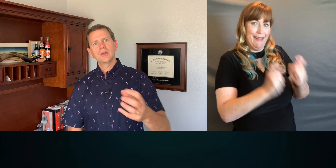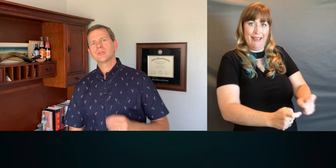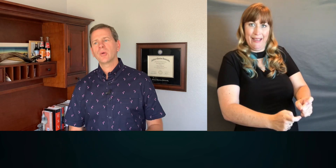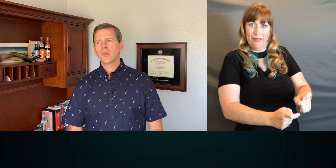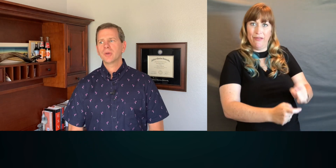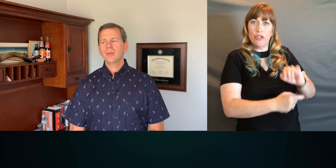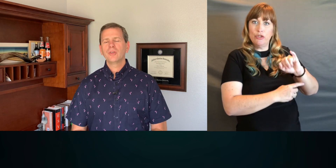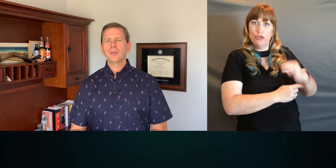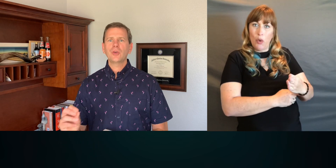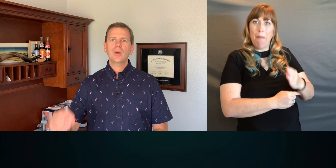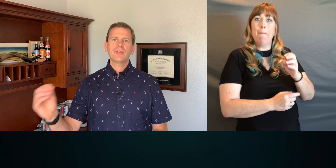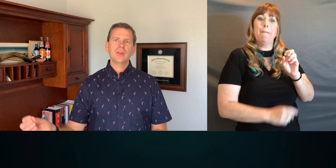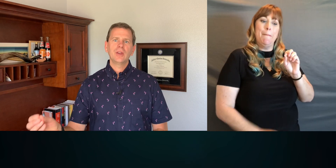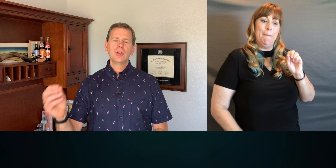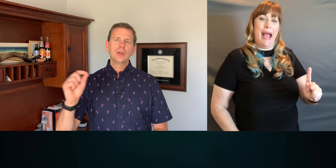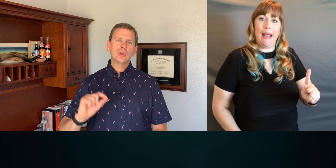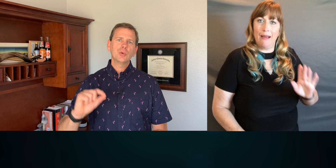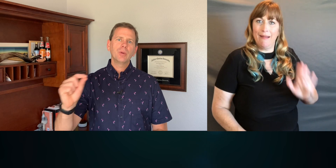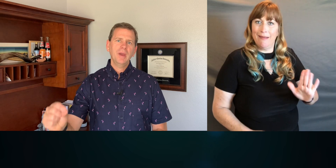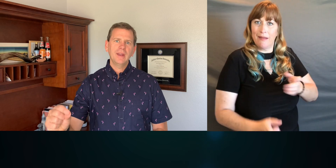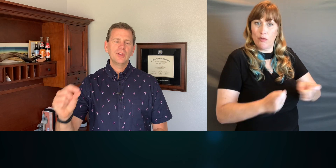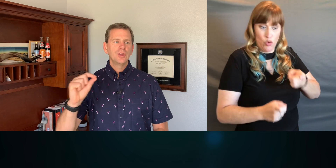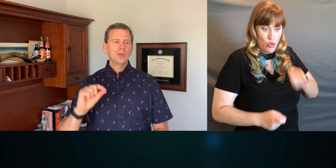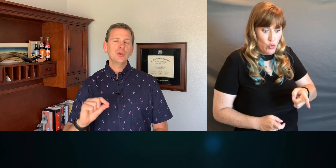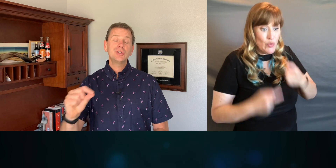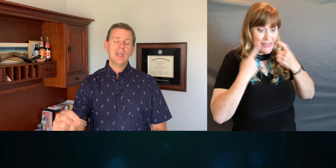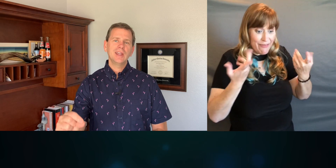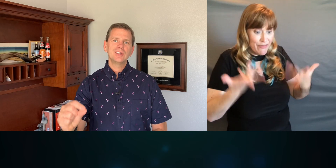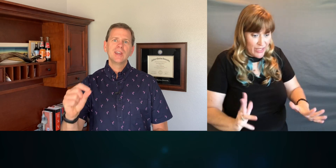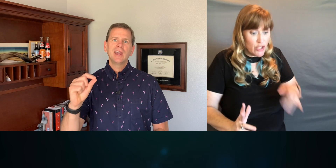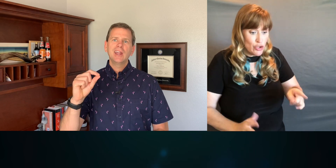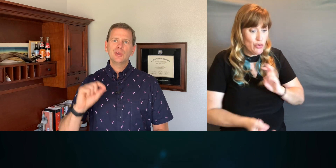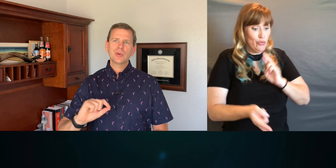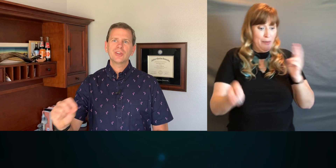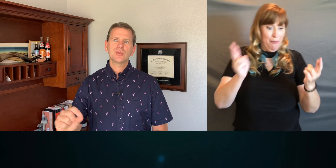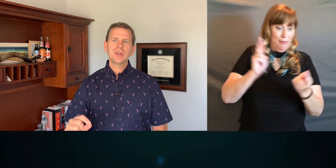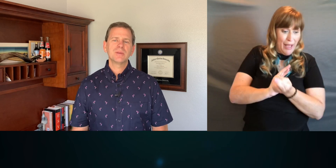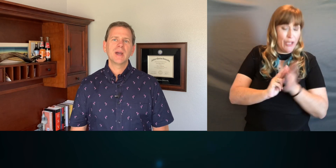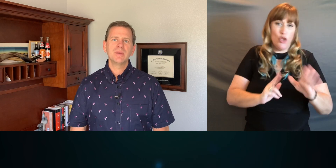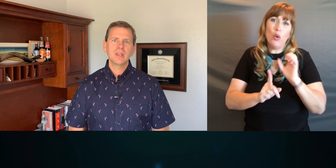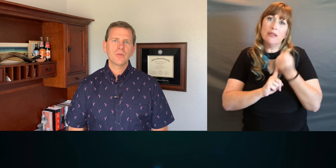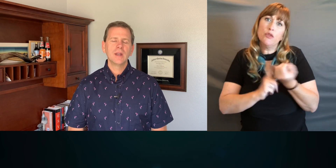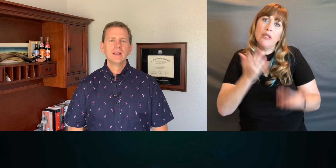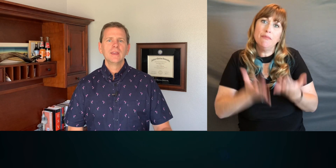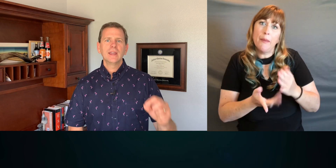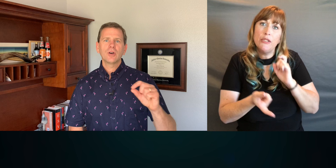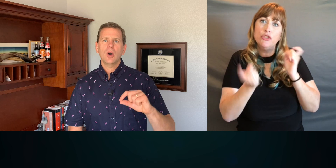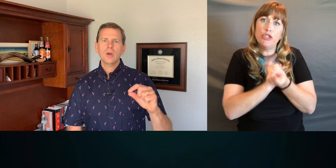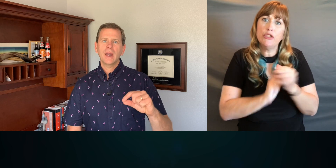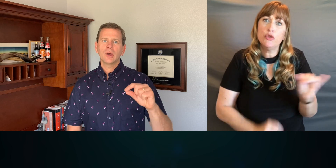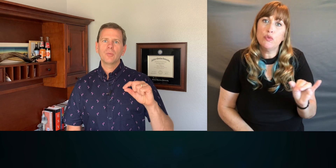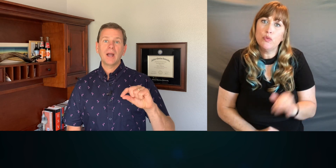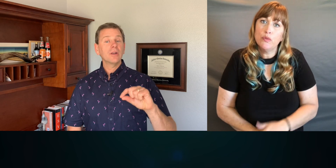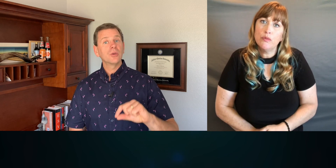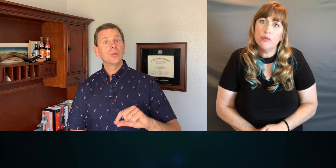can control this because you have sinned. You repent, you change, and your situation might be different. It all